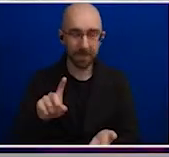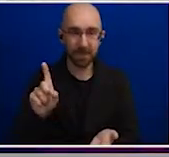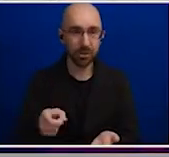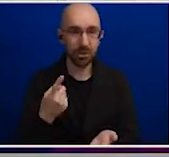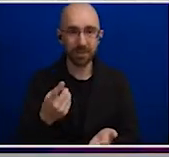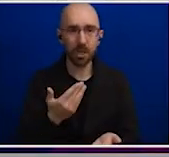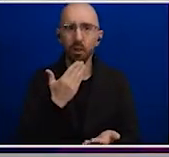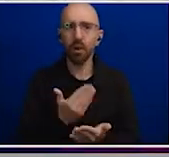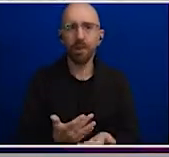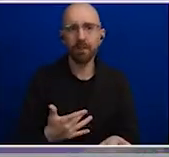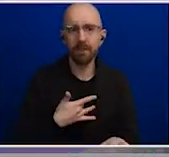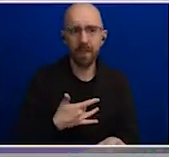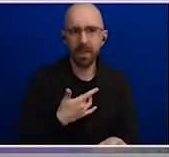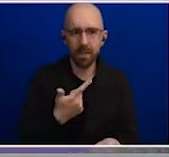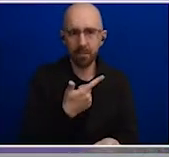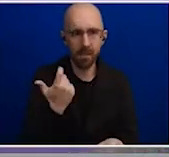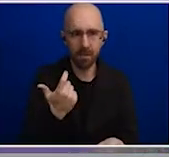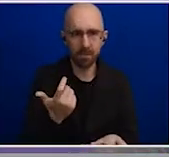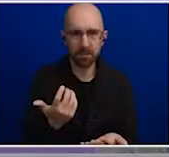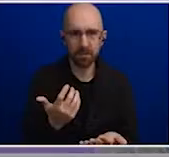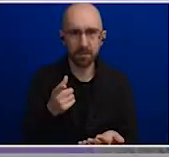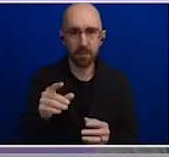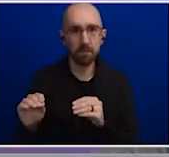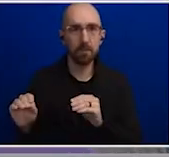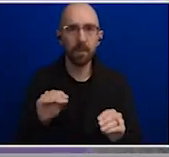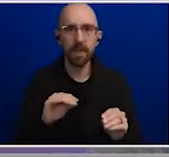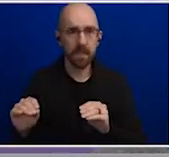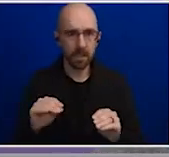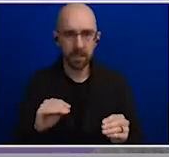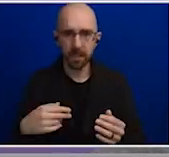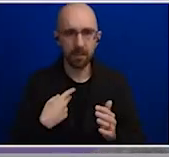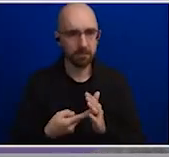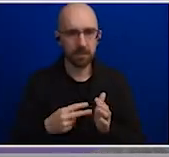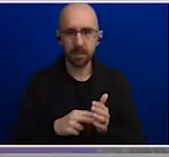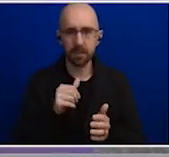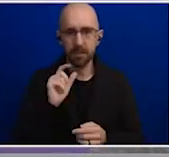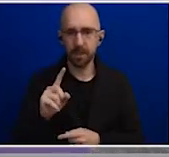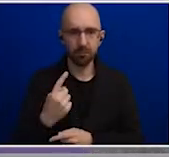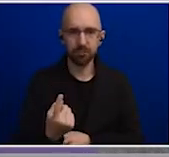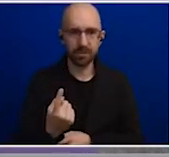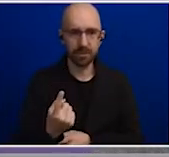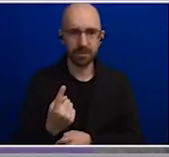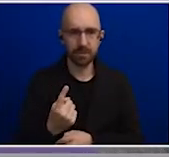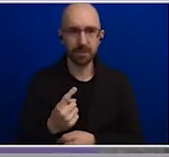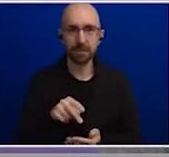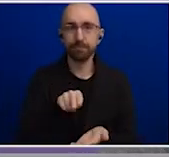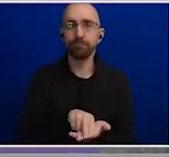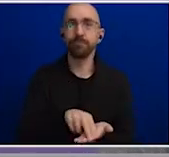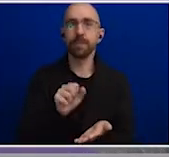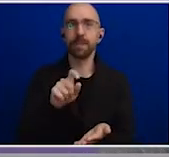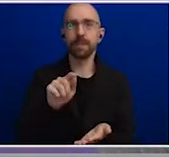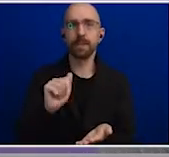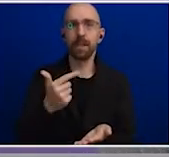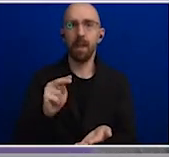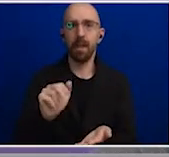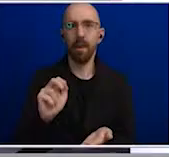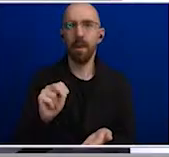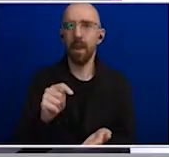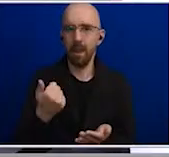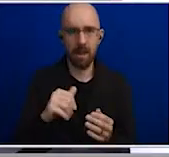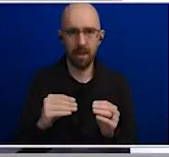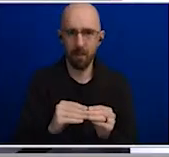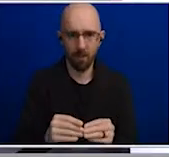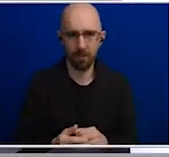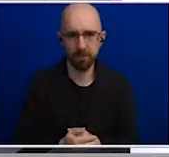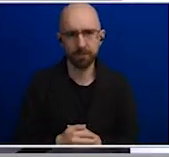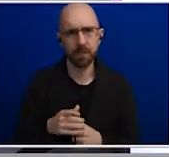because you're moving. I mean, you're not just stagnant anymore. But yeah. And were you